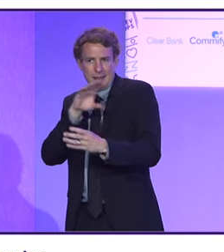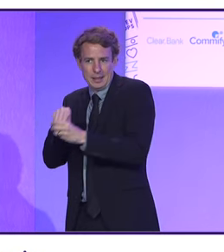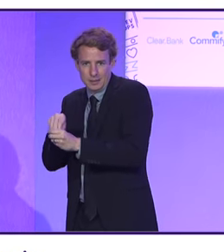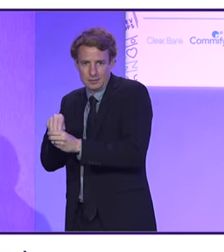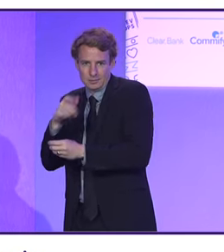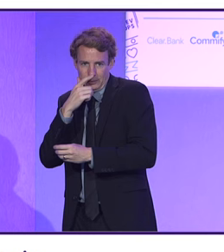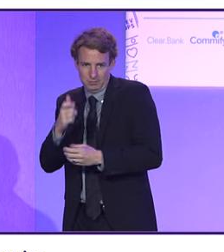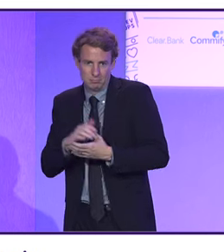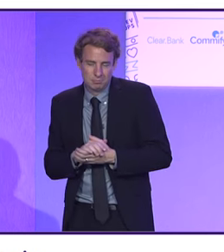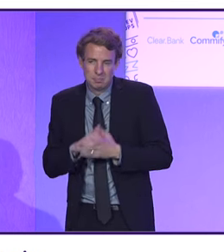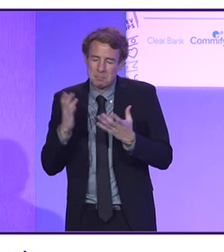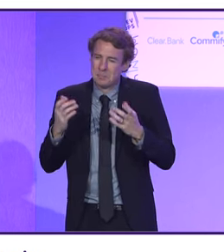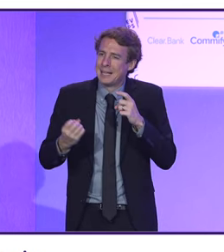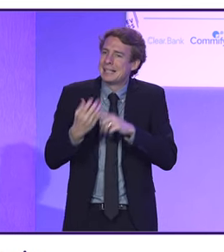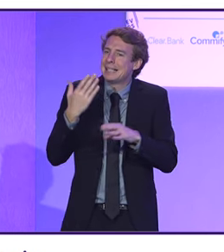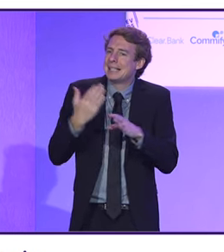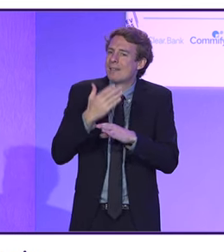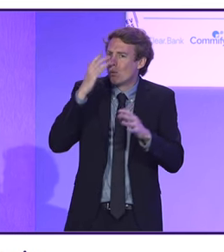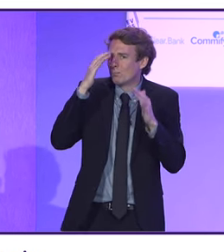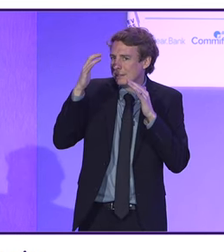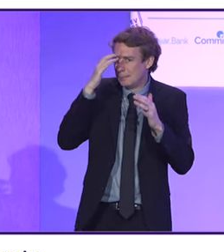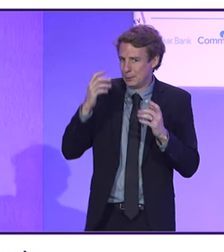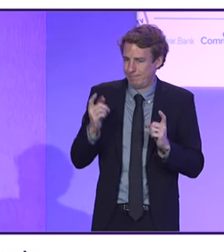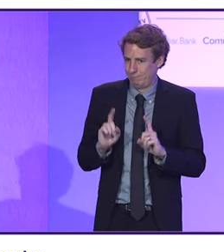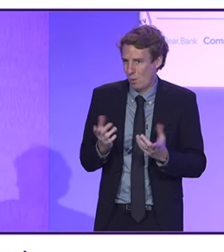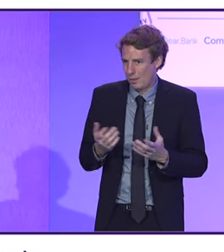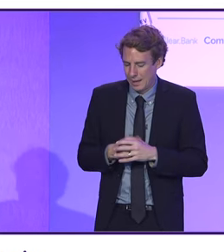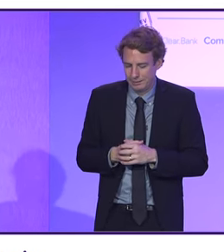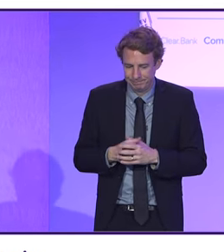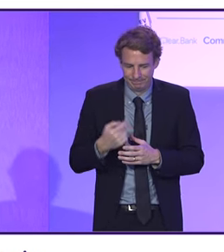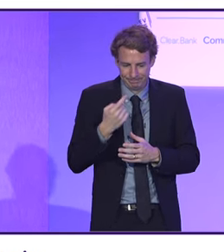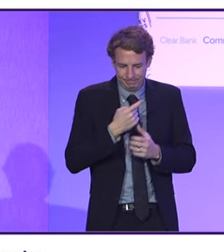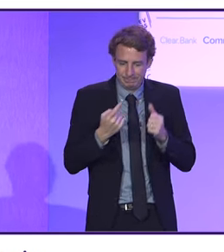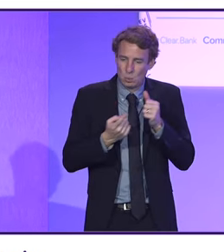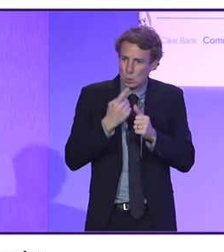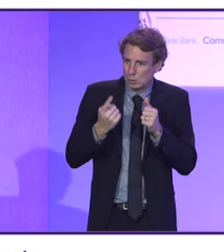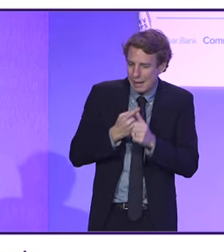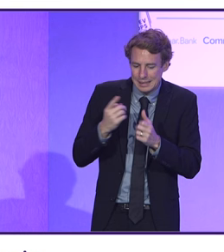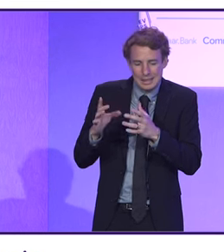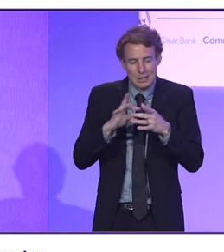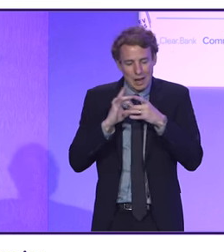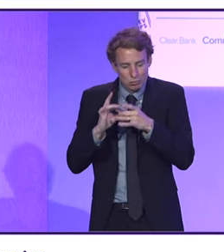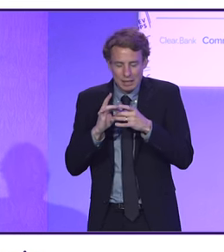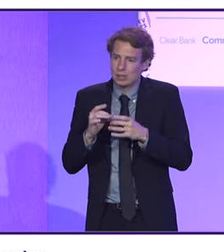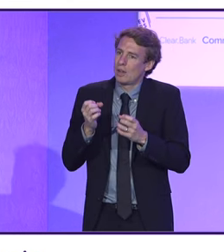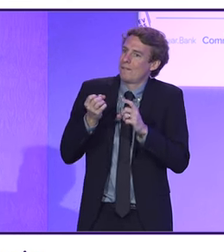of this, but I think it's fair to say that automation, collaboration, fast feedback, and iterative improvement are key parts of